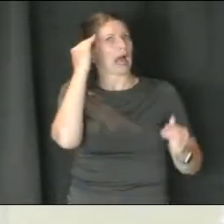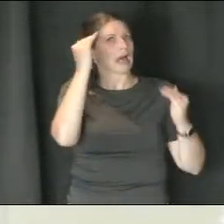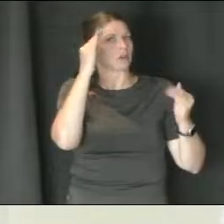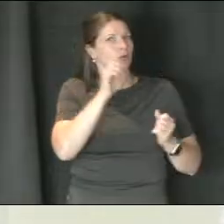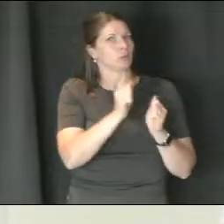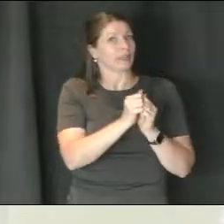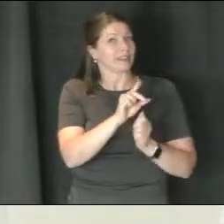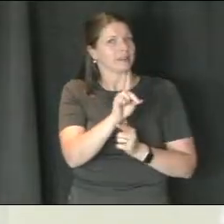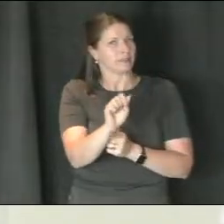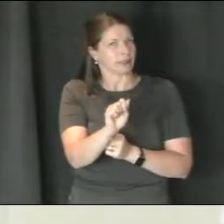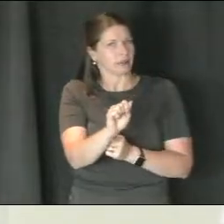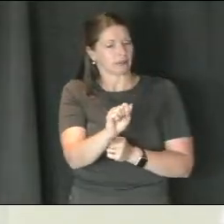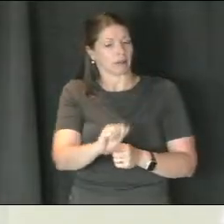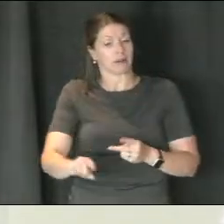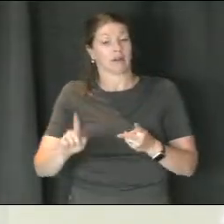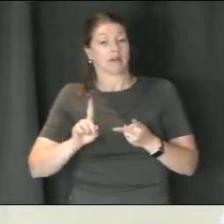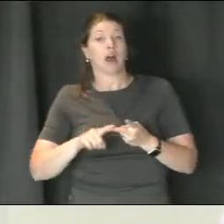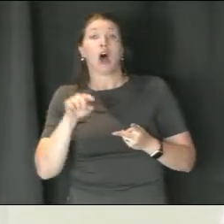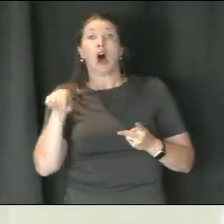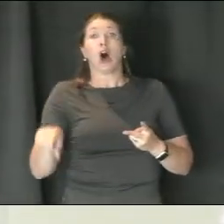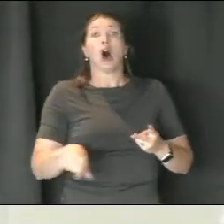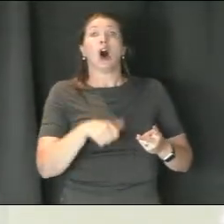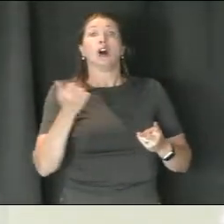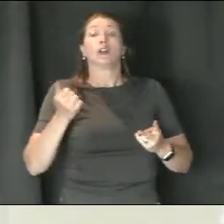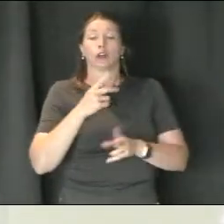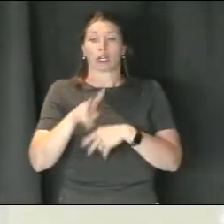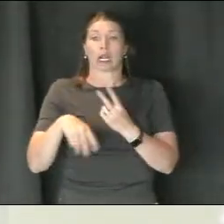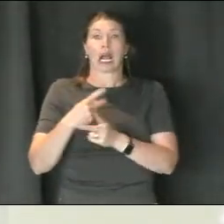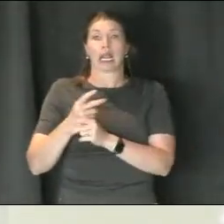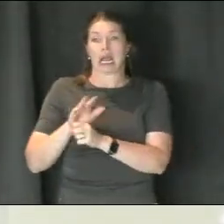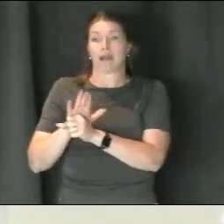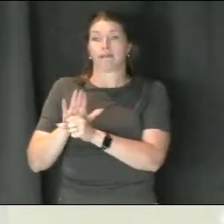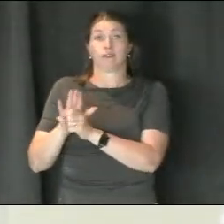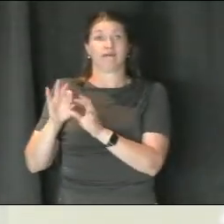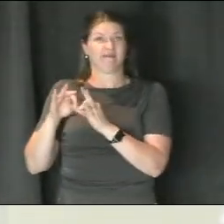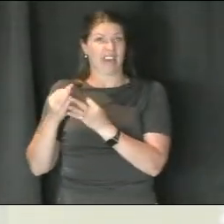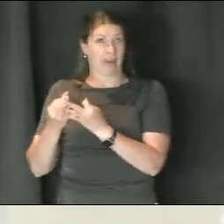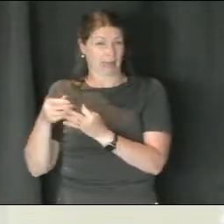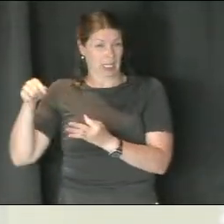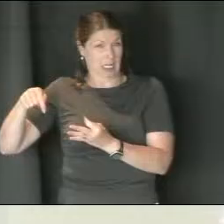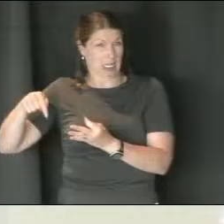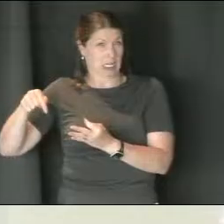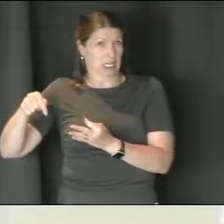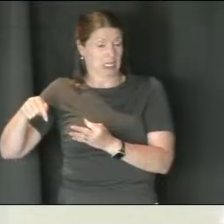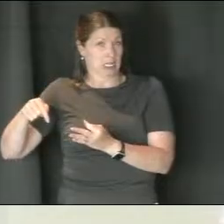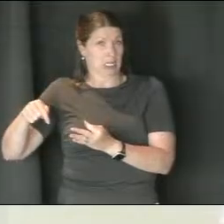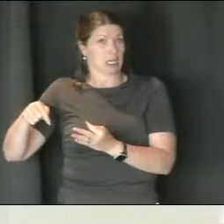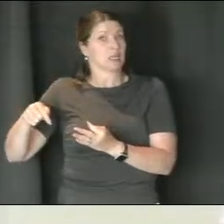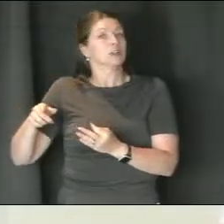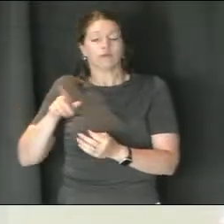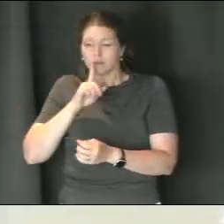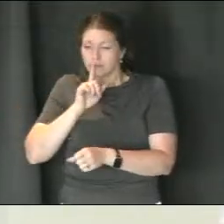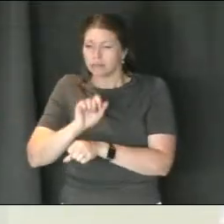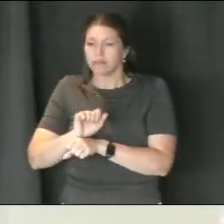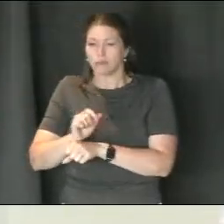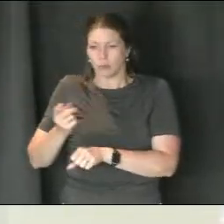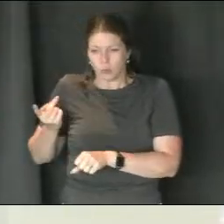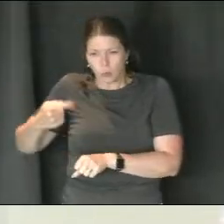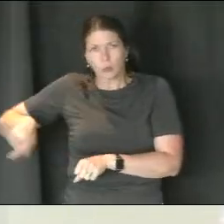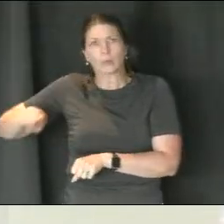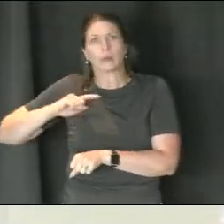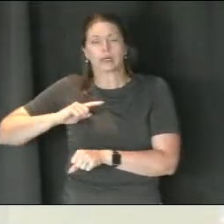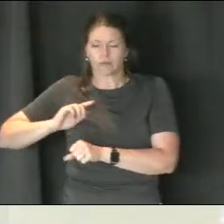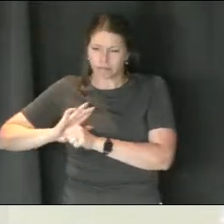As a family, the other type of advocacy, we have rationally and reasonably advocated for Danny